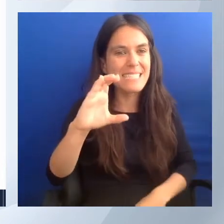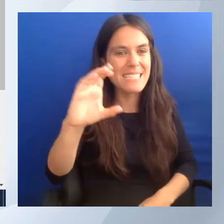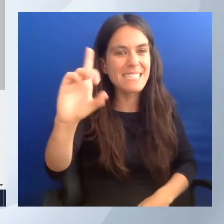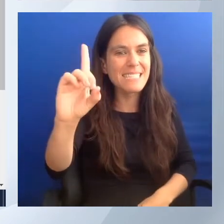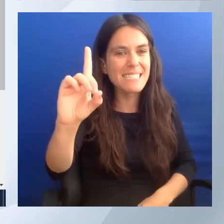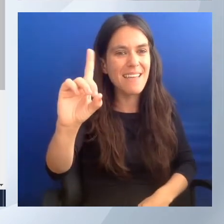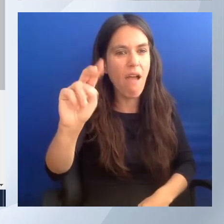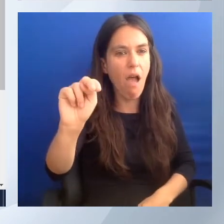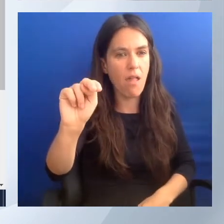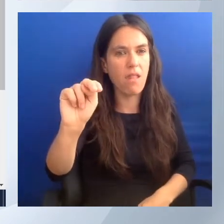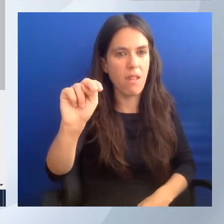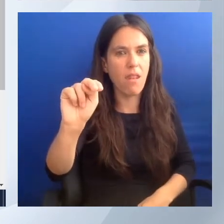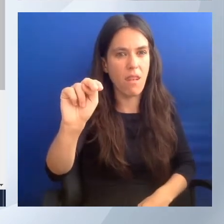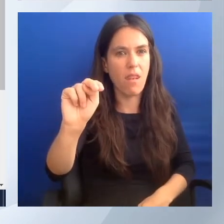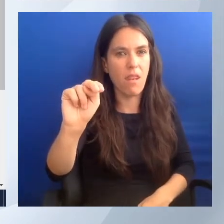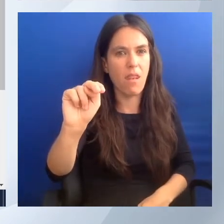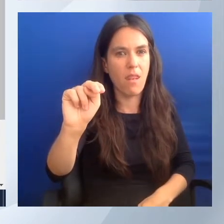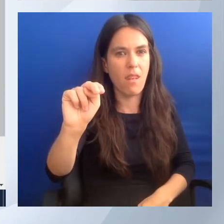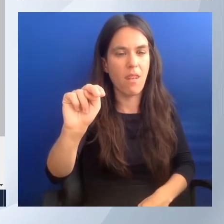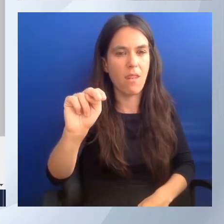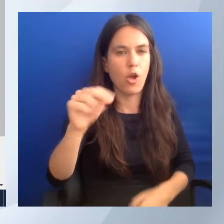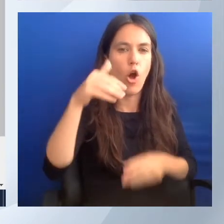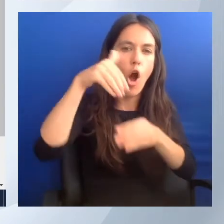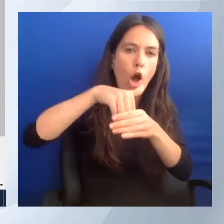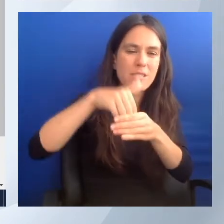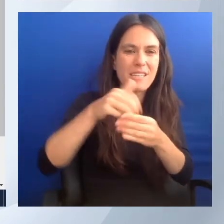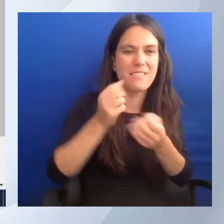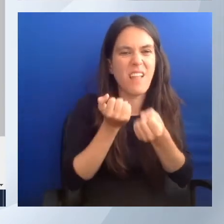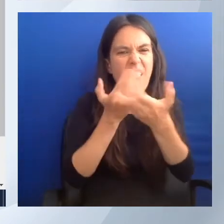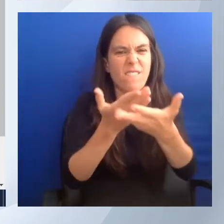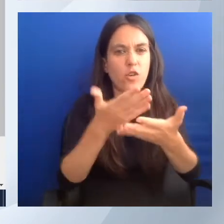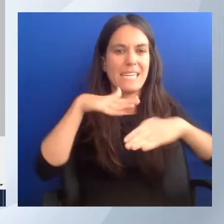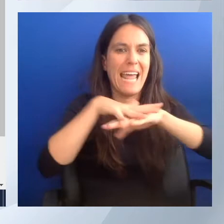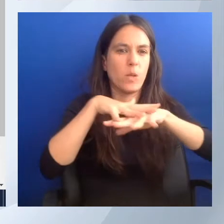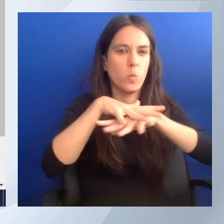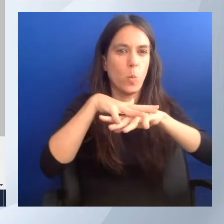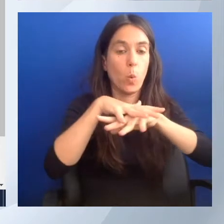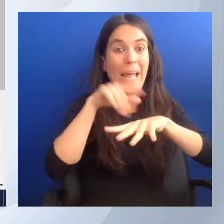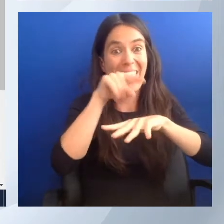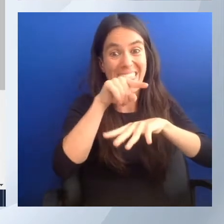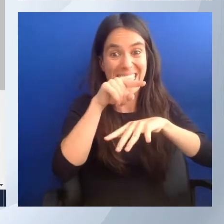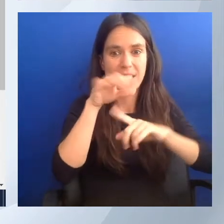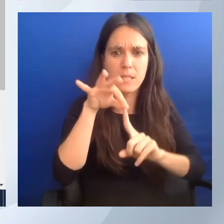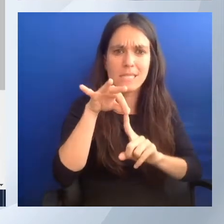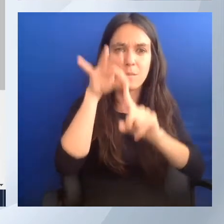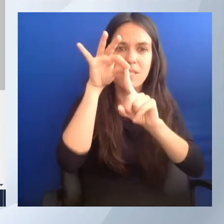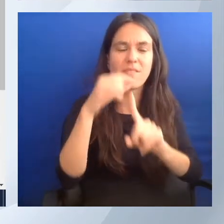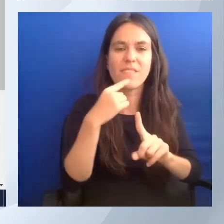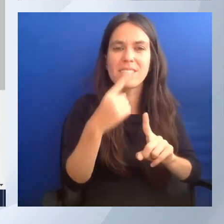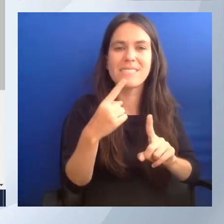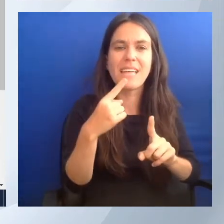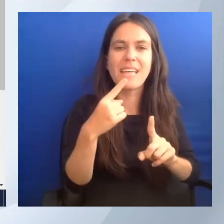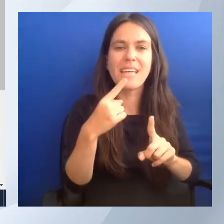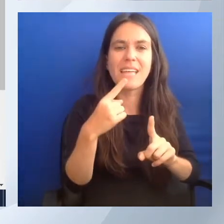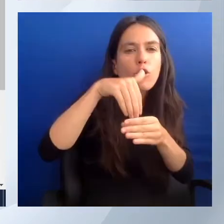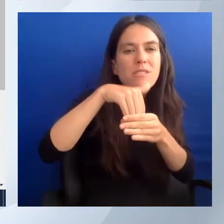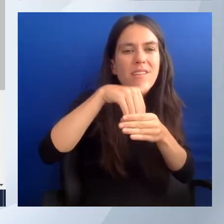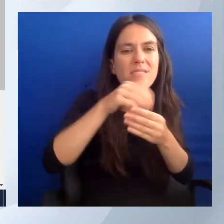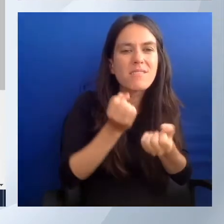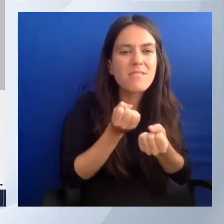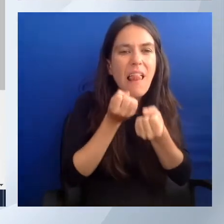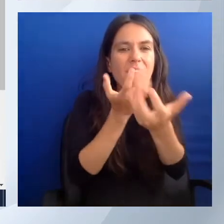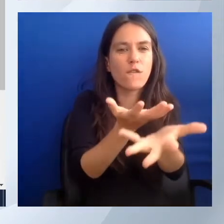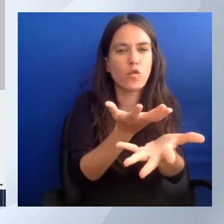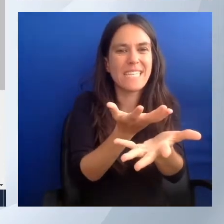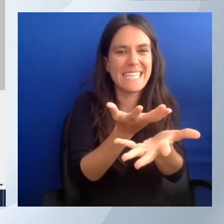network. Now, if you go there, what you can see is that we specified a content delivery network where if